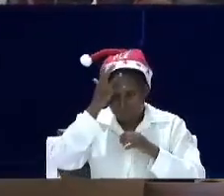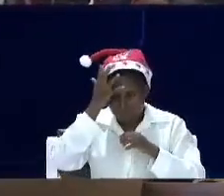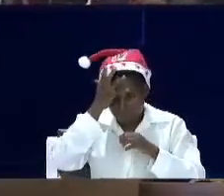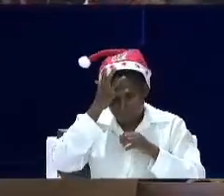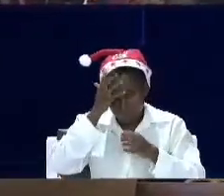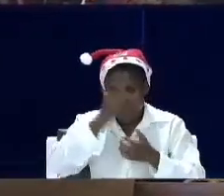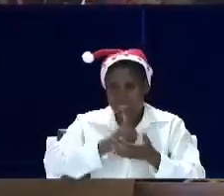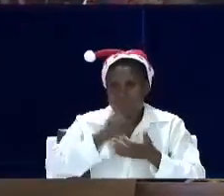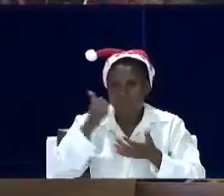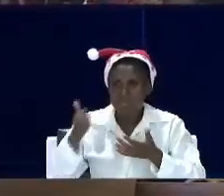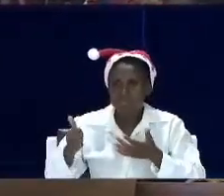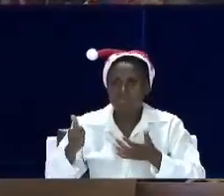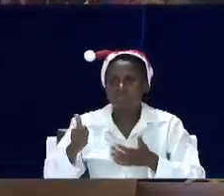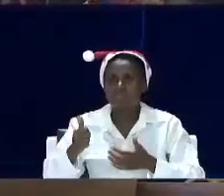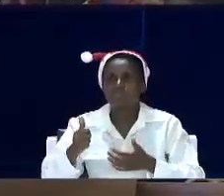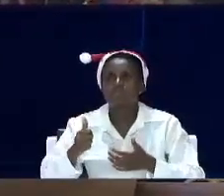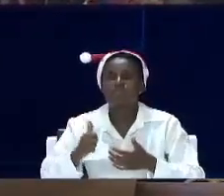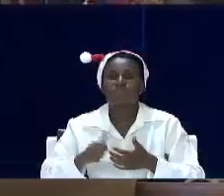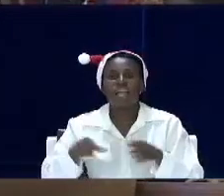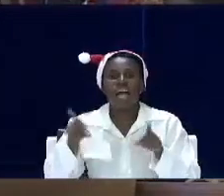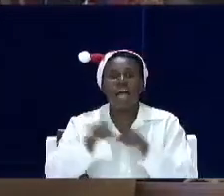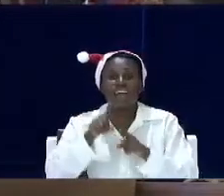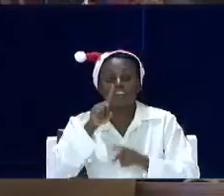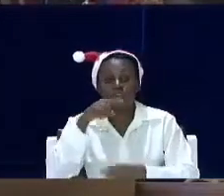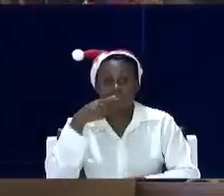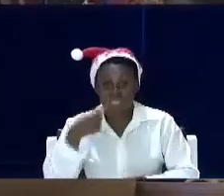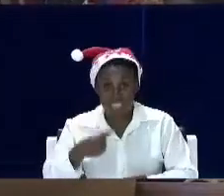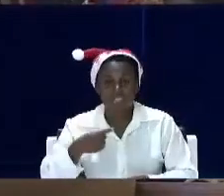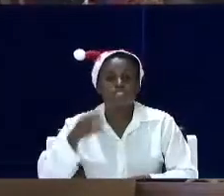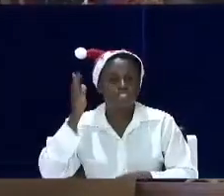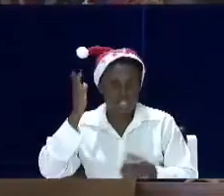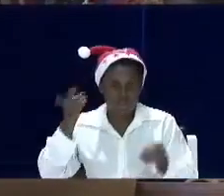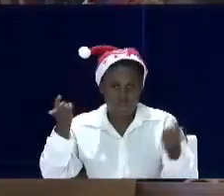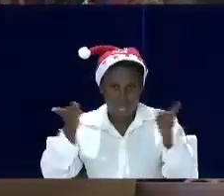Amen. As you have spoken, so shall it be.